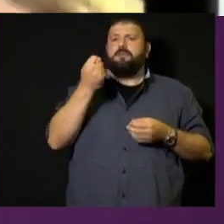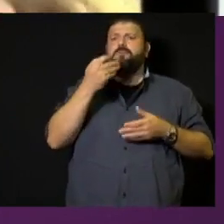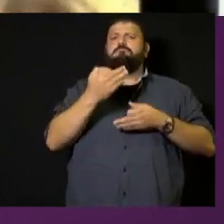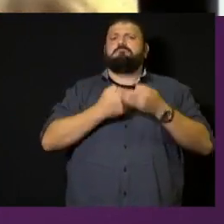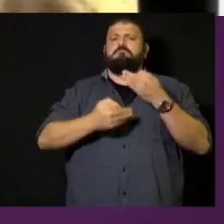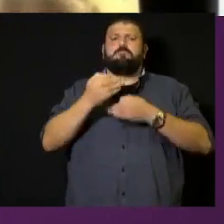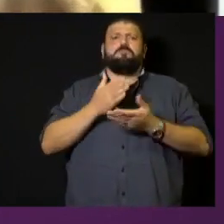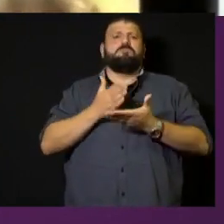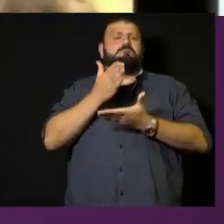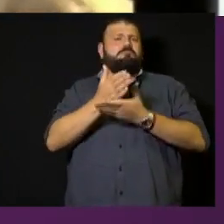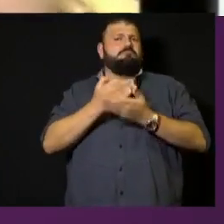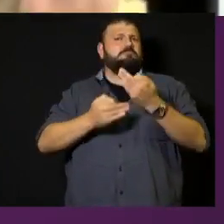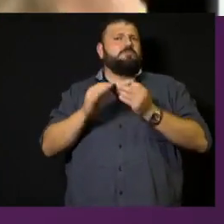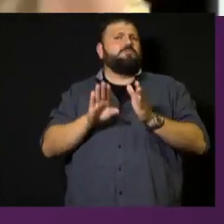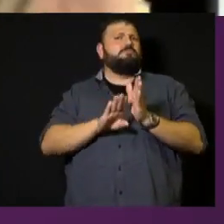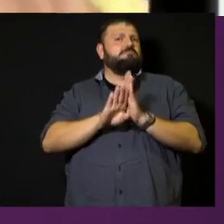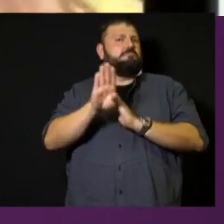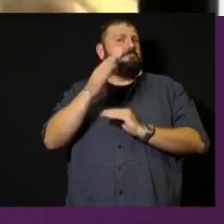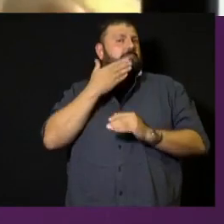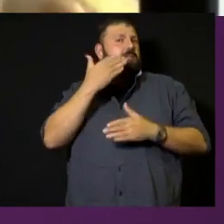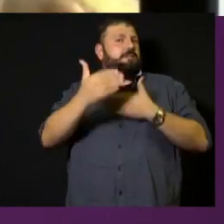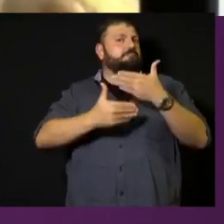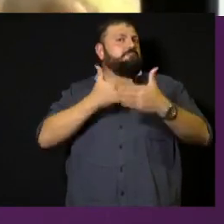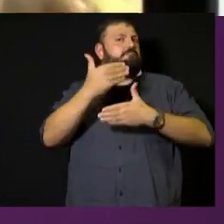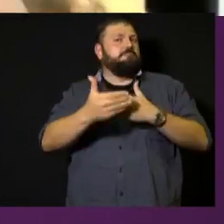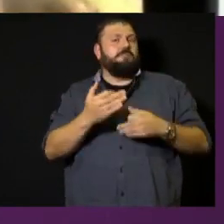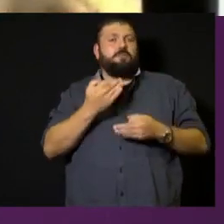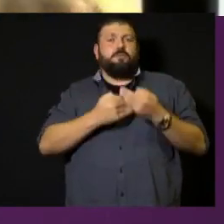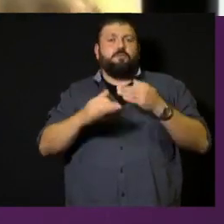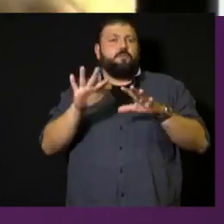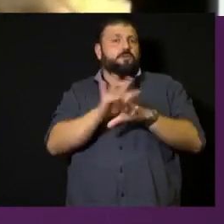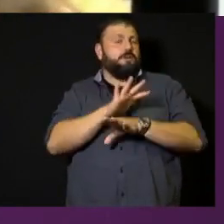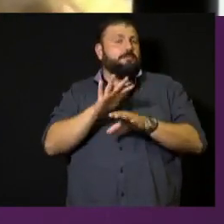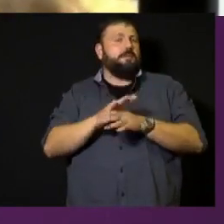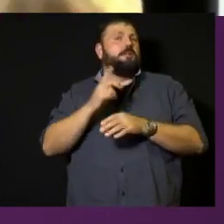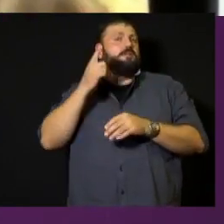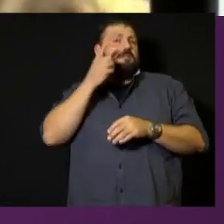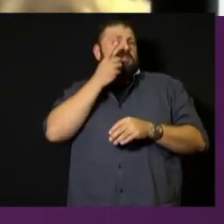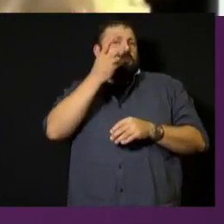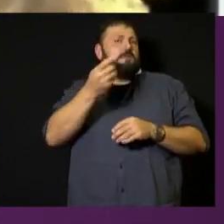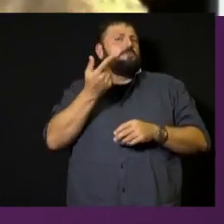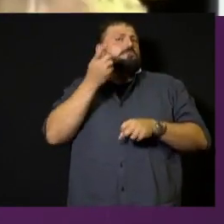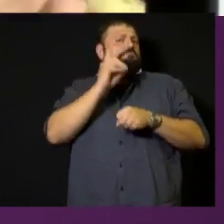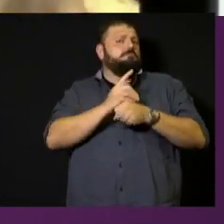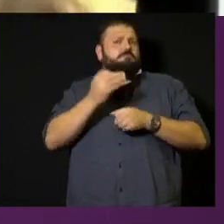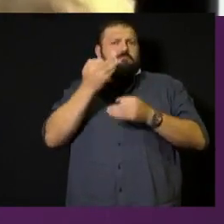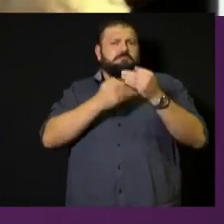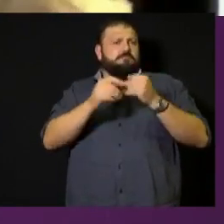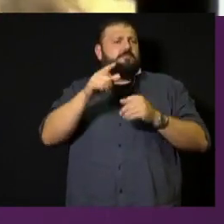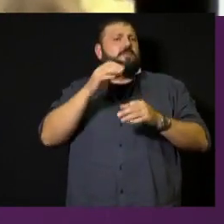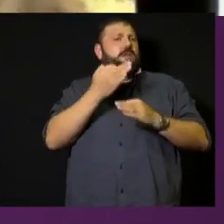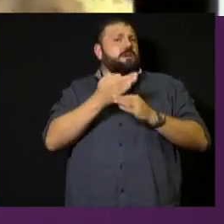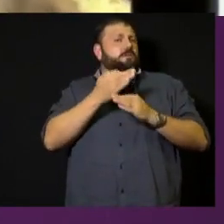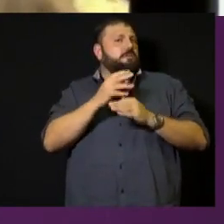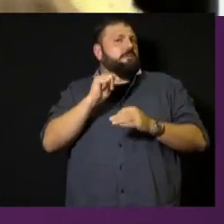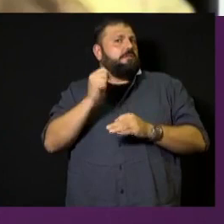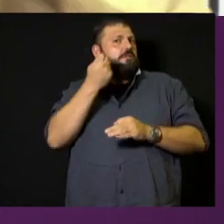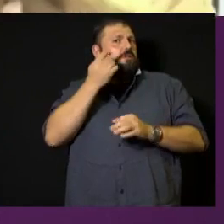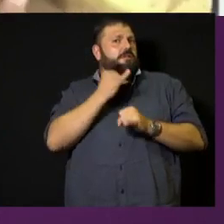He talked about technology and advancement, and he said that in one